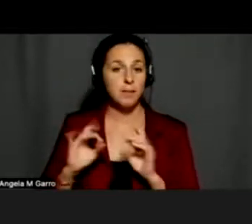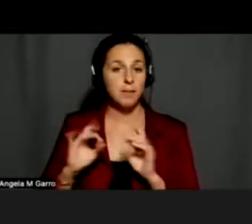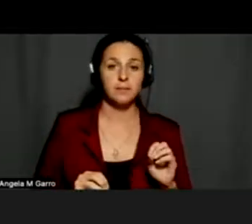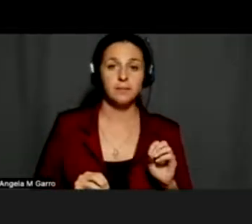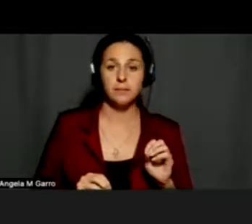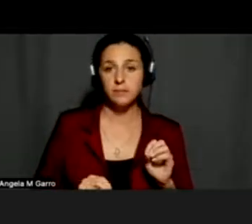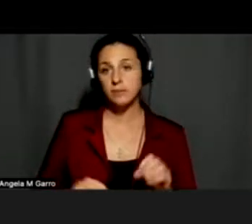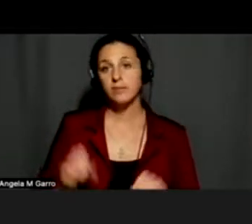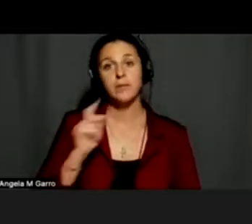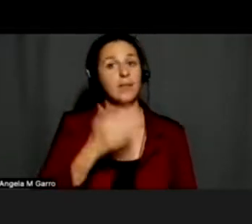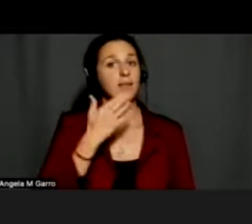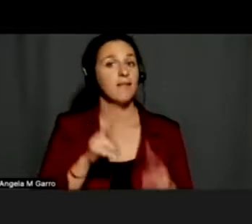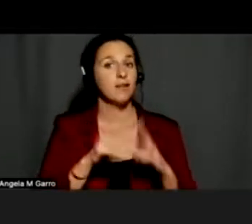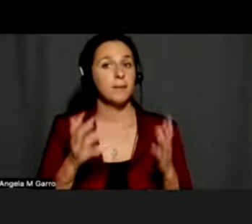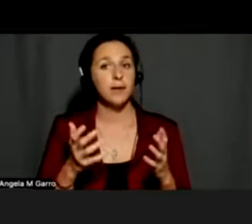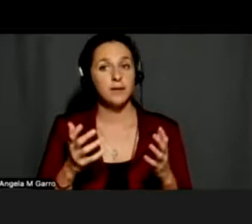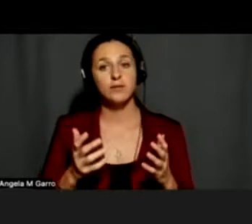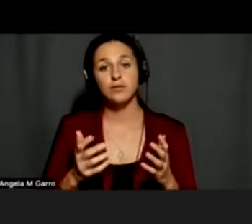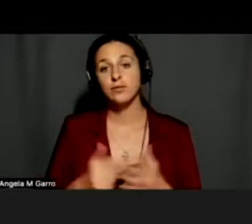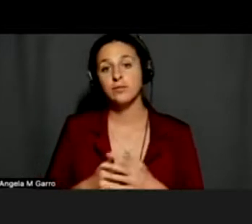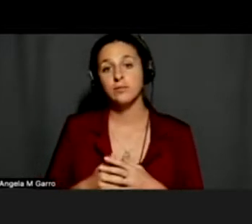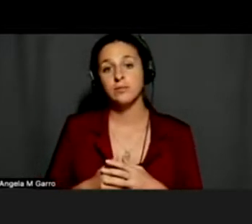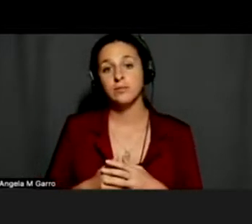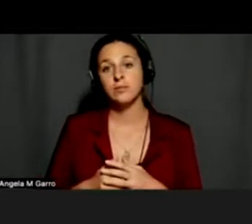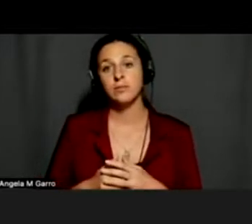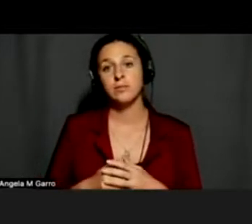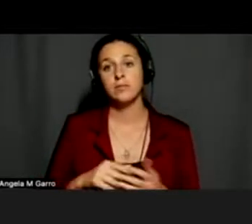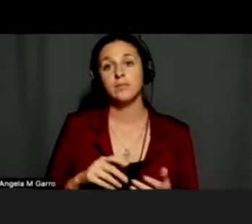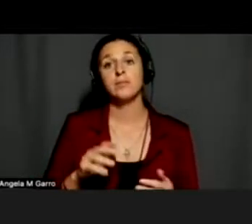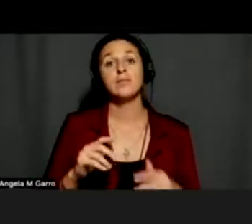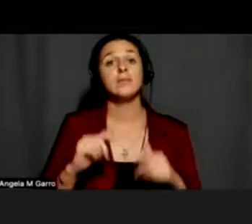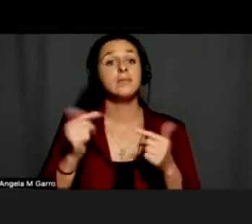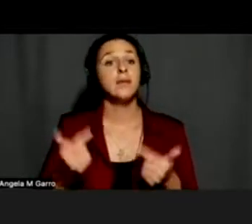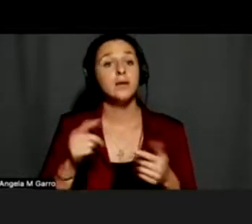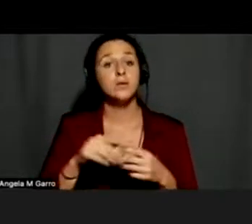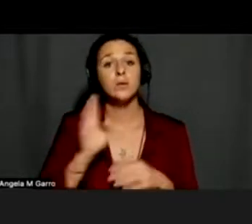Okay, thank you very much. Let's bring it back for board comments on this item.